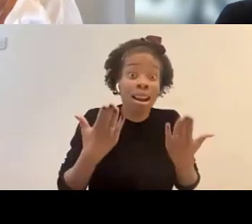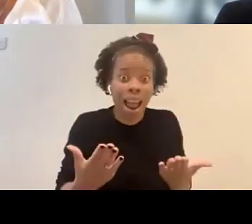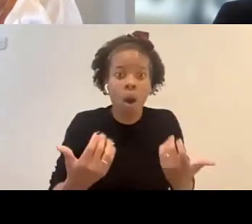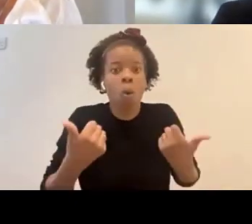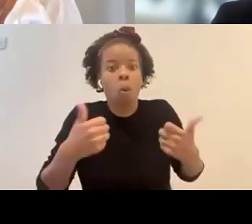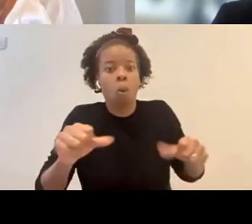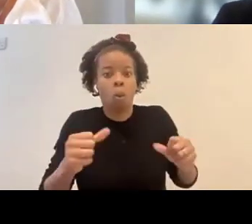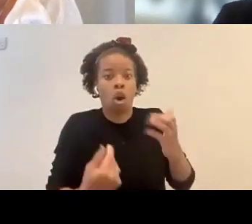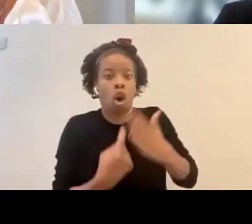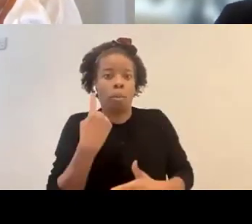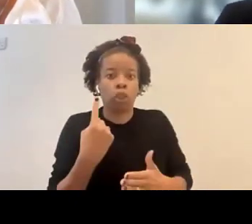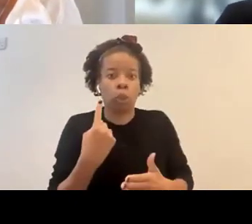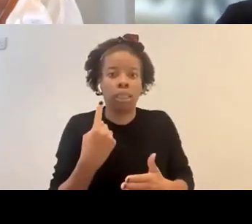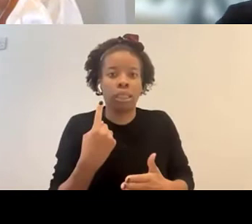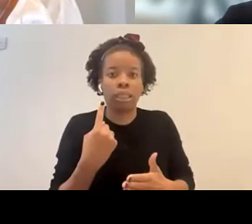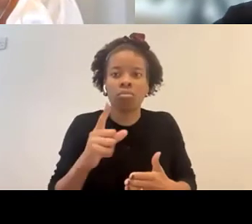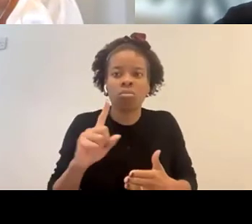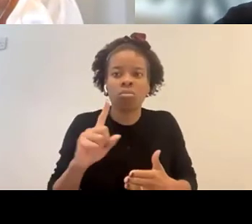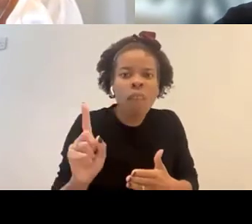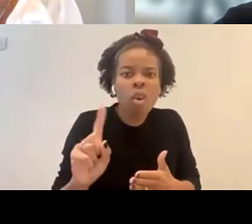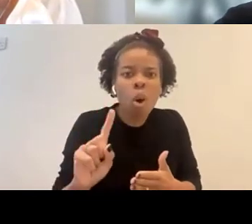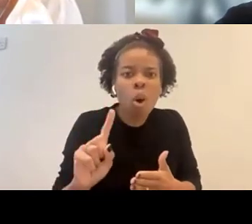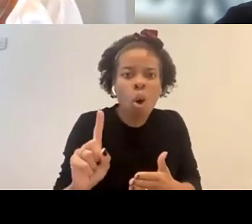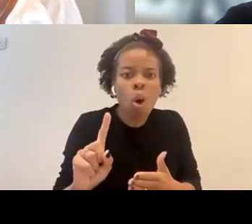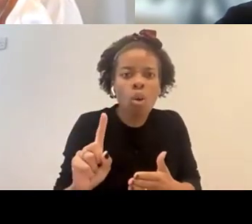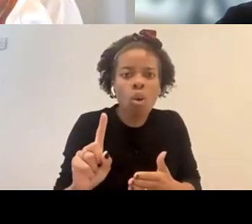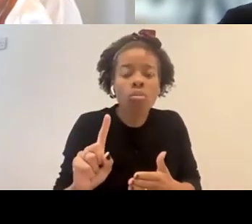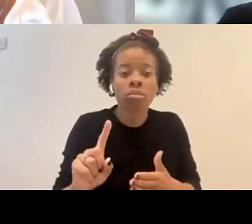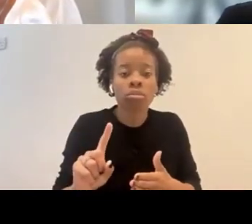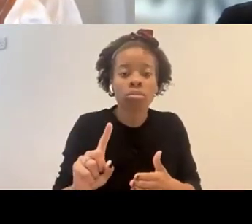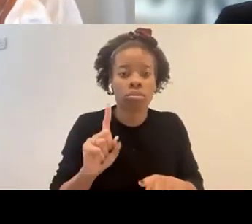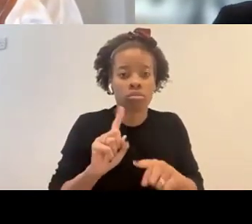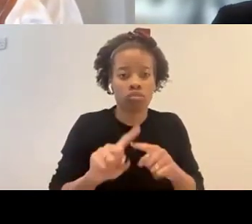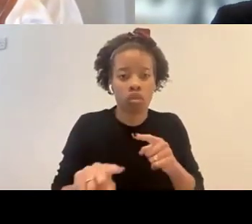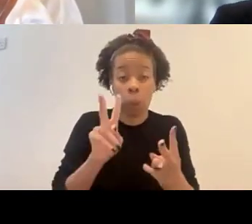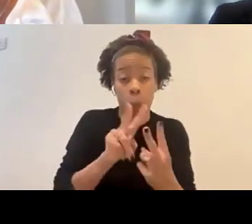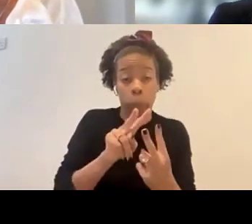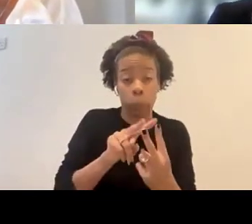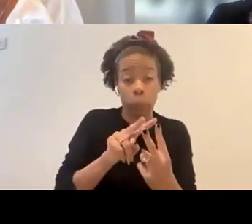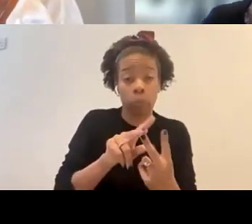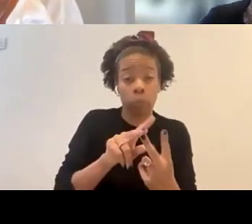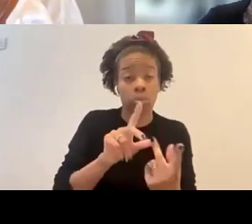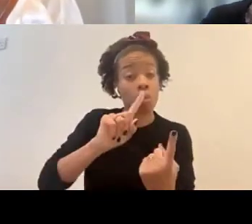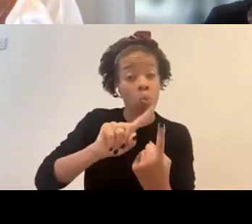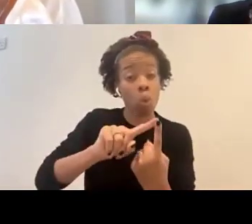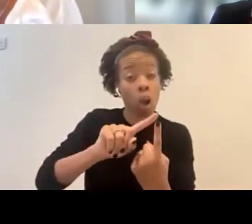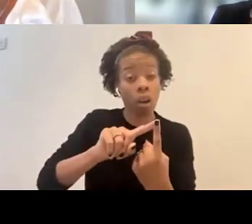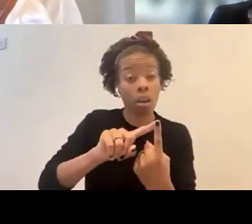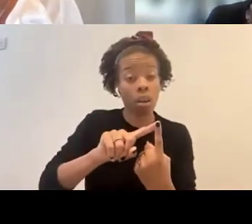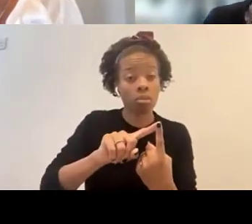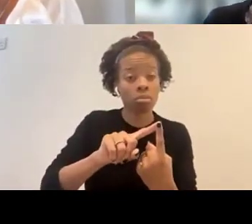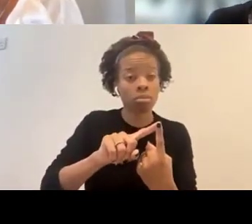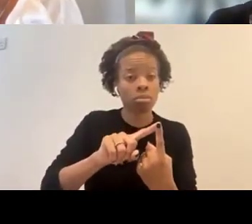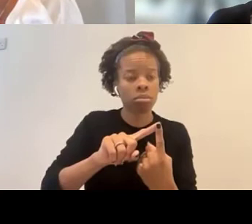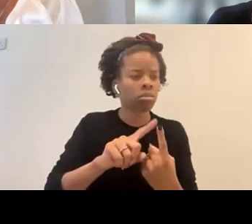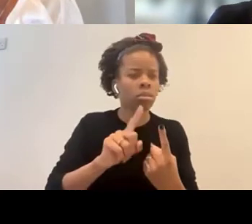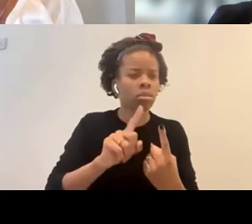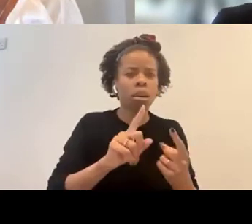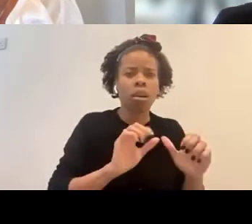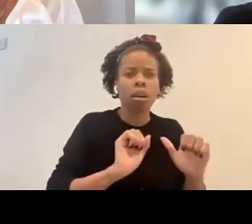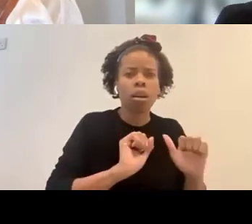I would say the opportunity is to lean in hard and do two things. One, break the silos of